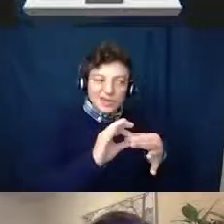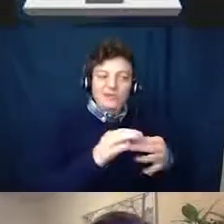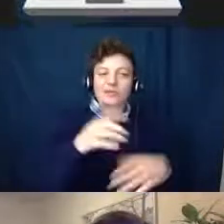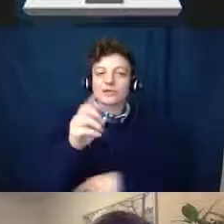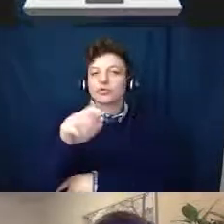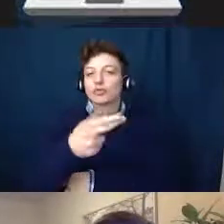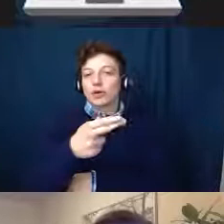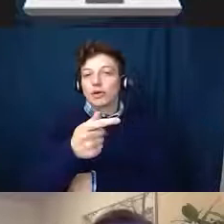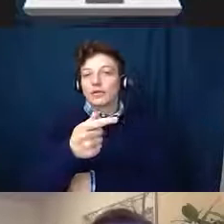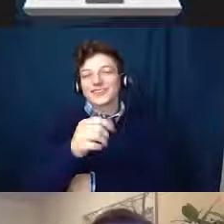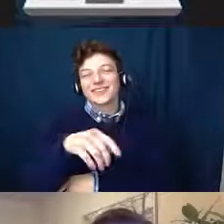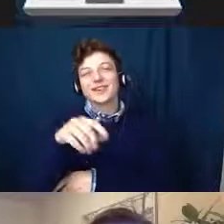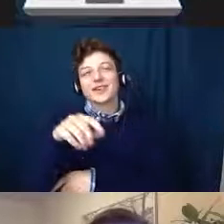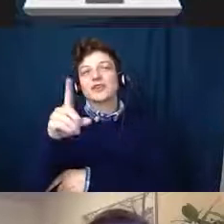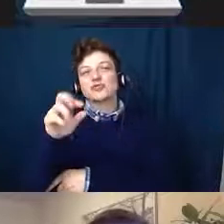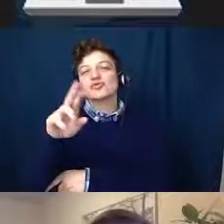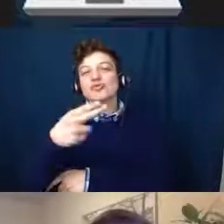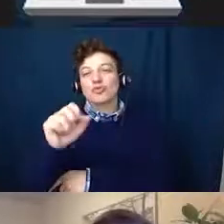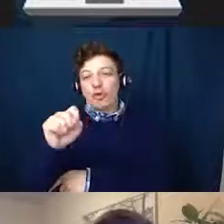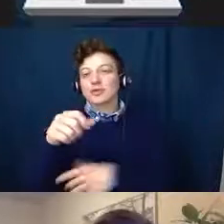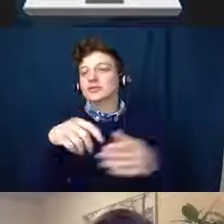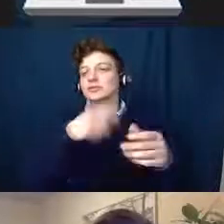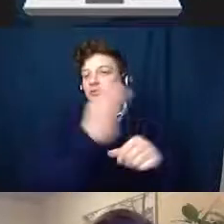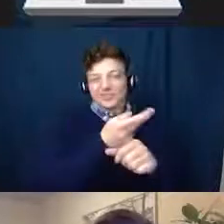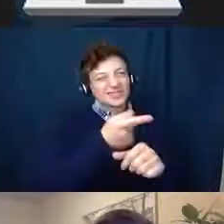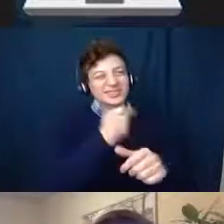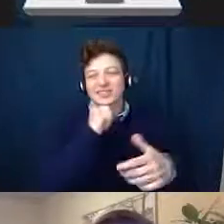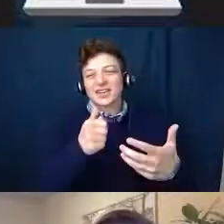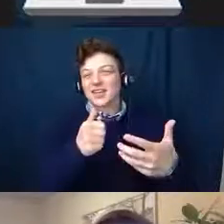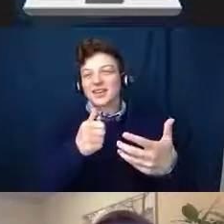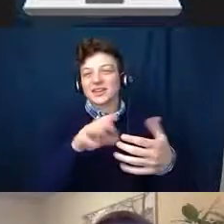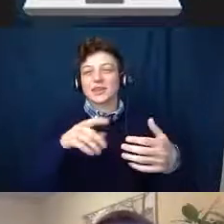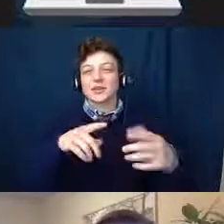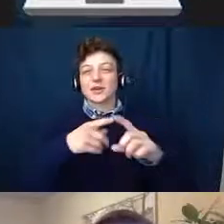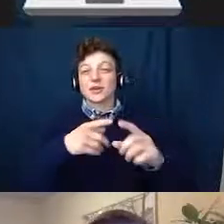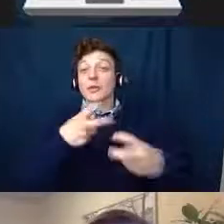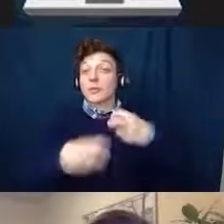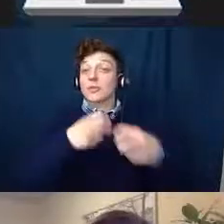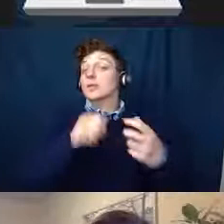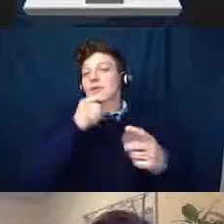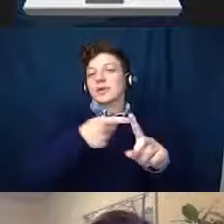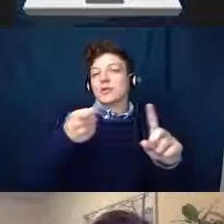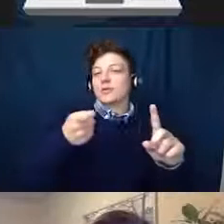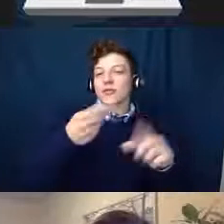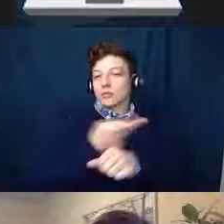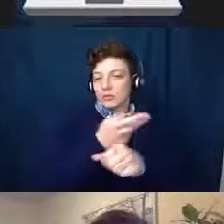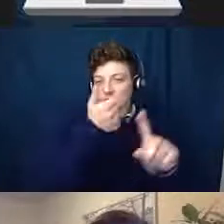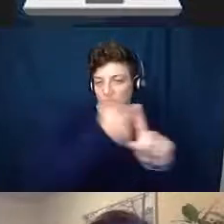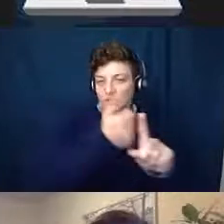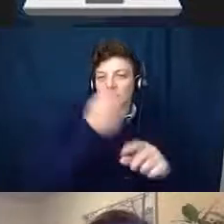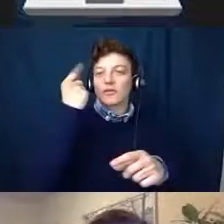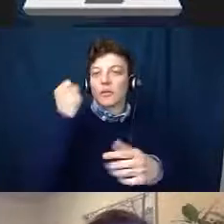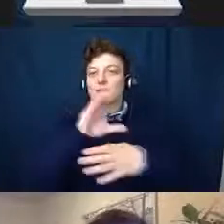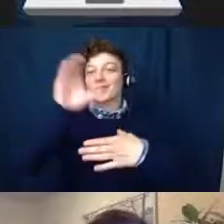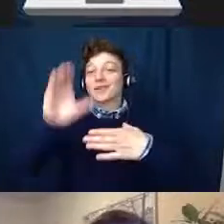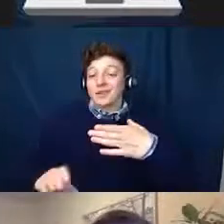result from using drugs are not actually resulting from drug use itself, but really from the consequences that stem